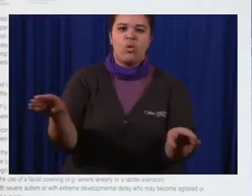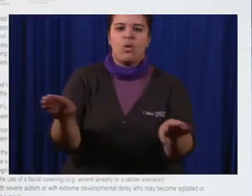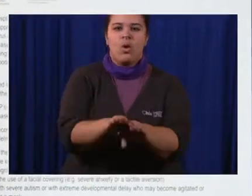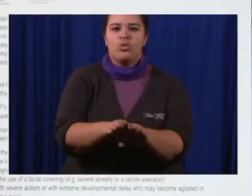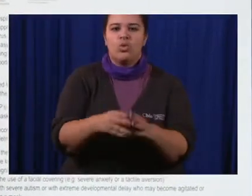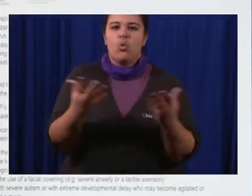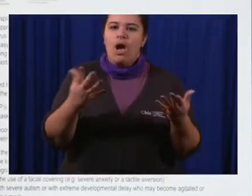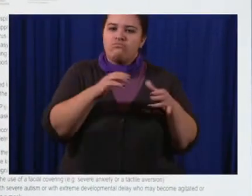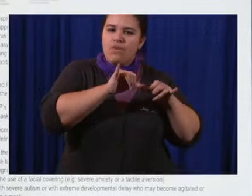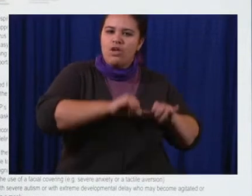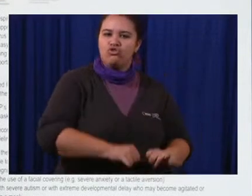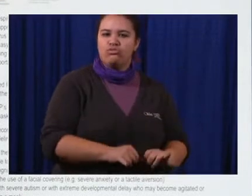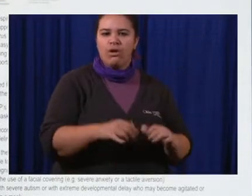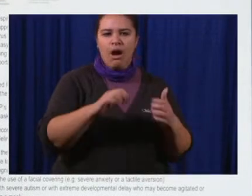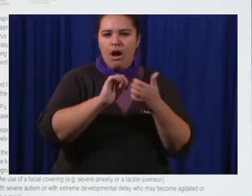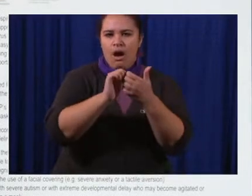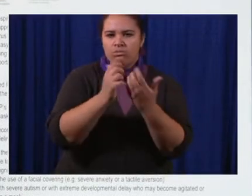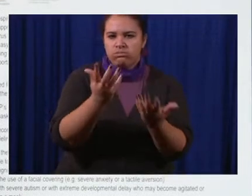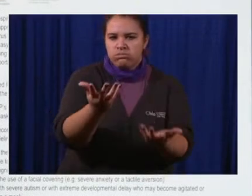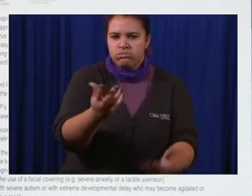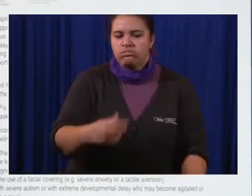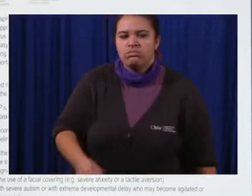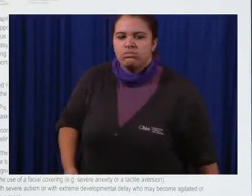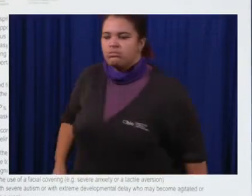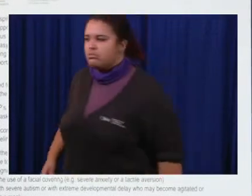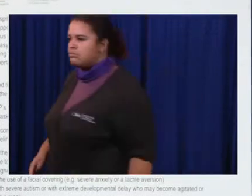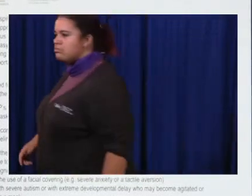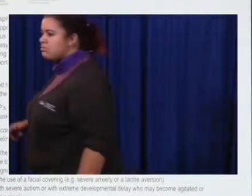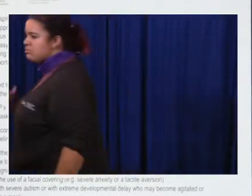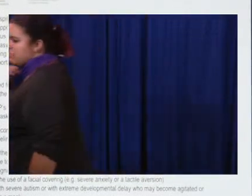Well, we're not contemplating doing that. I mean, look,